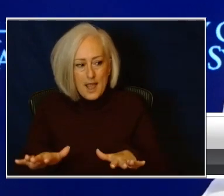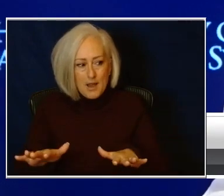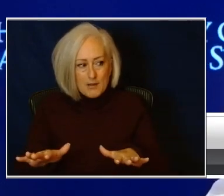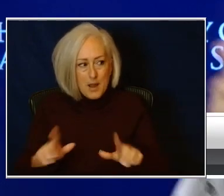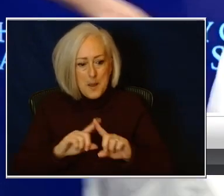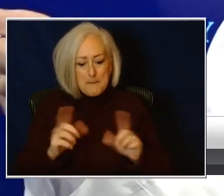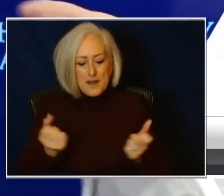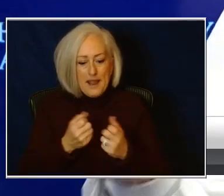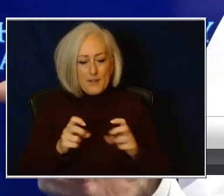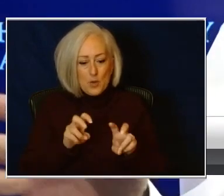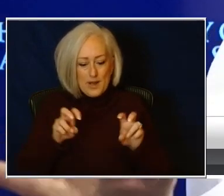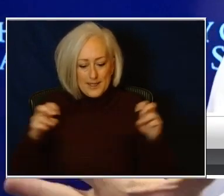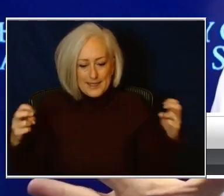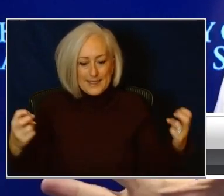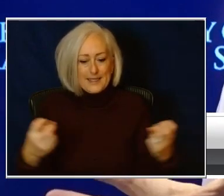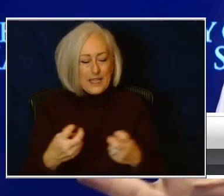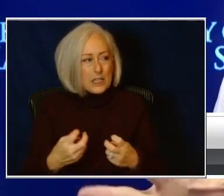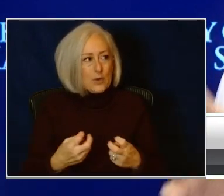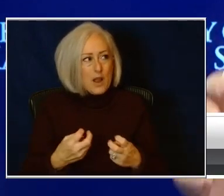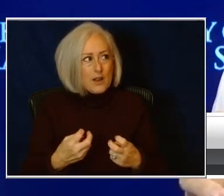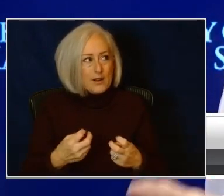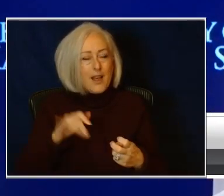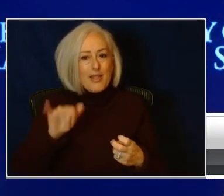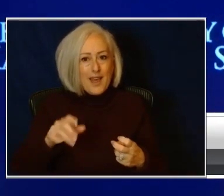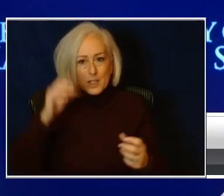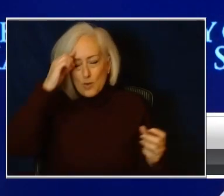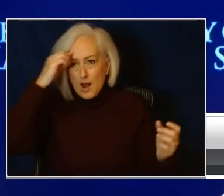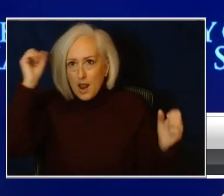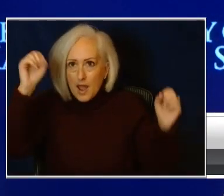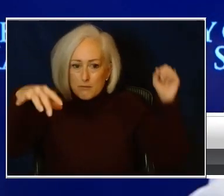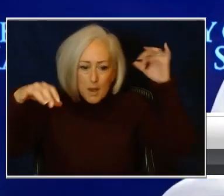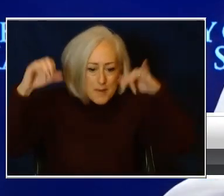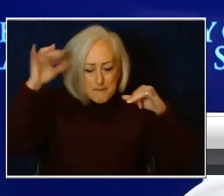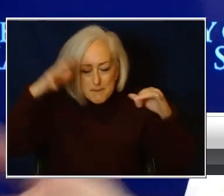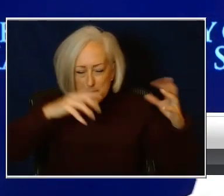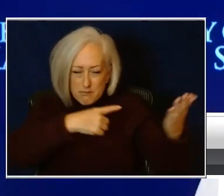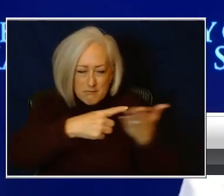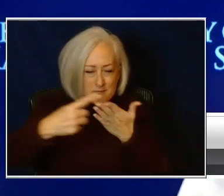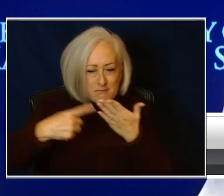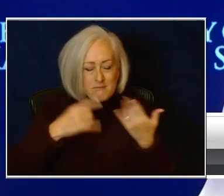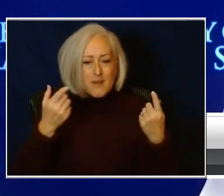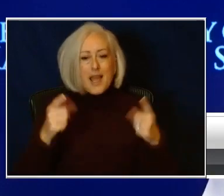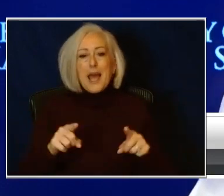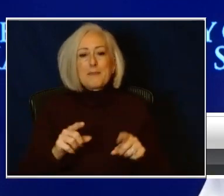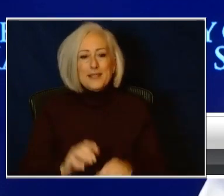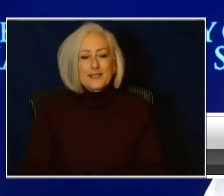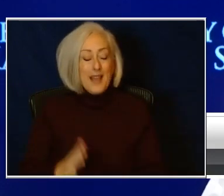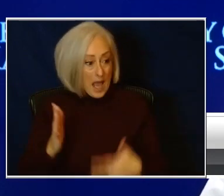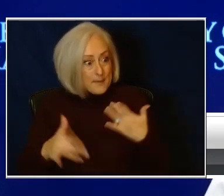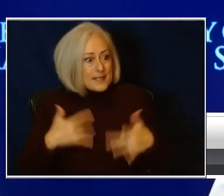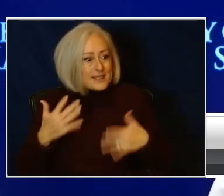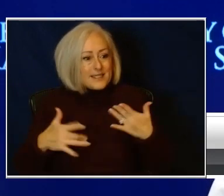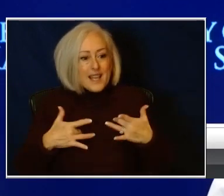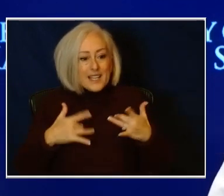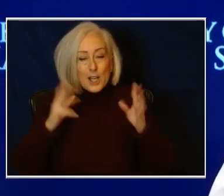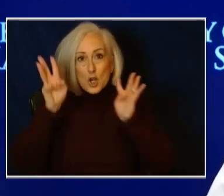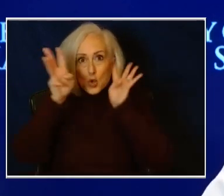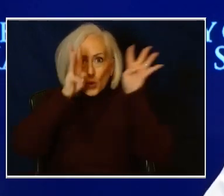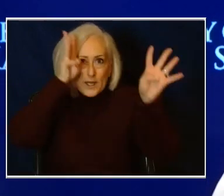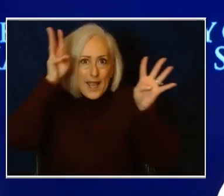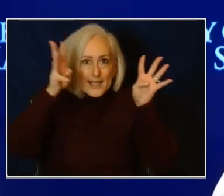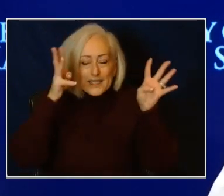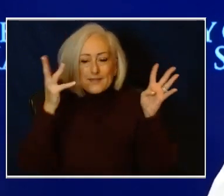gets done. And I think that's what's going to happen here. I am so excited about this possibility because it's true everywhere you go. Creativity is creativity,